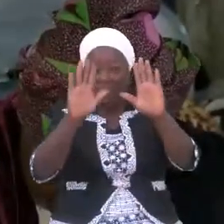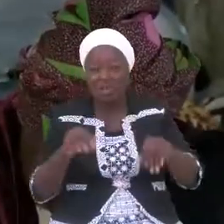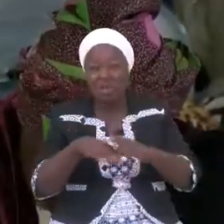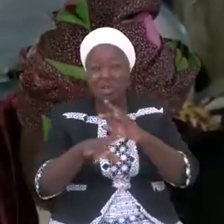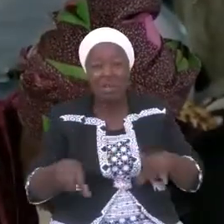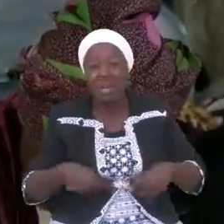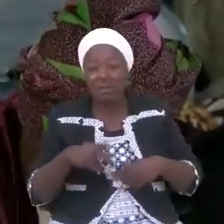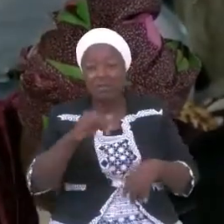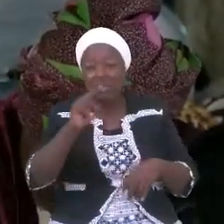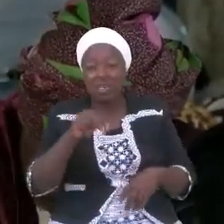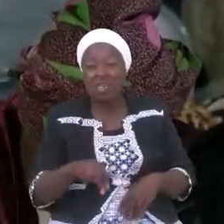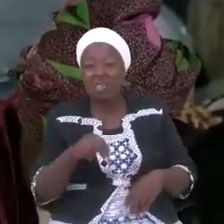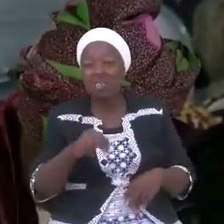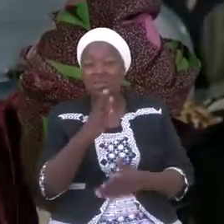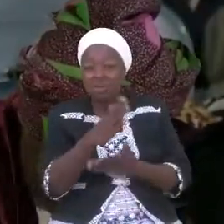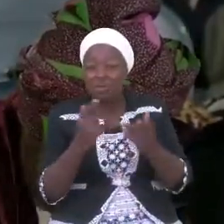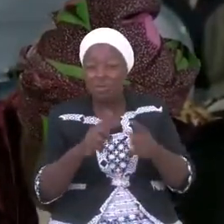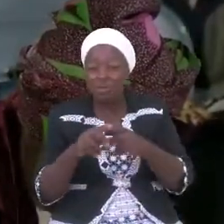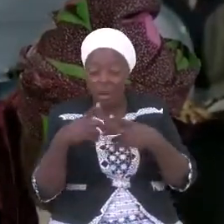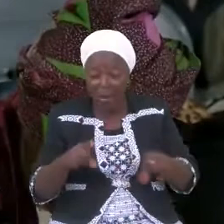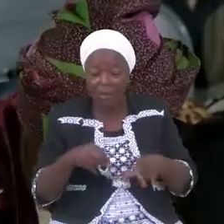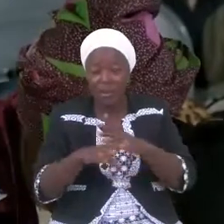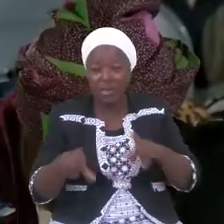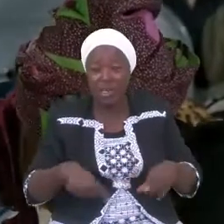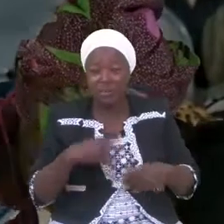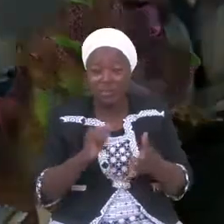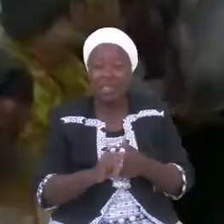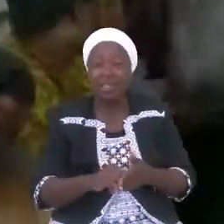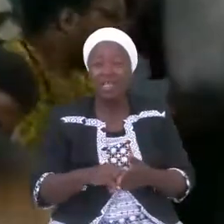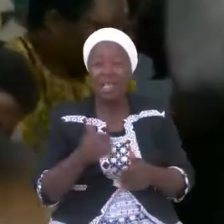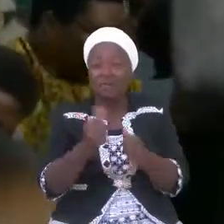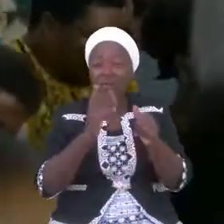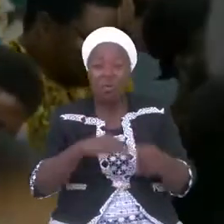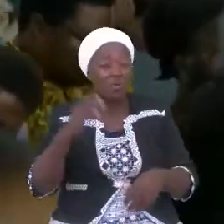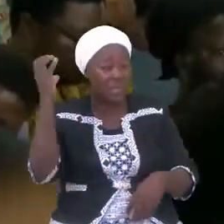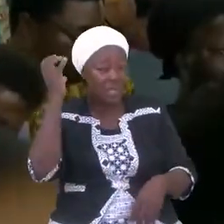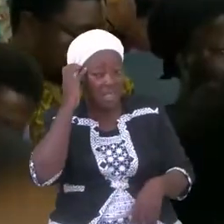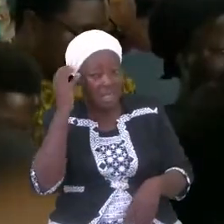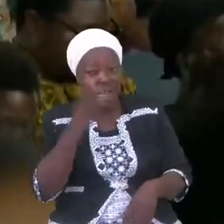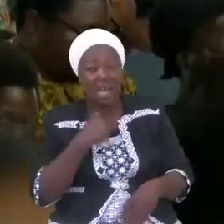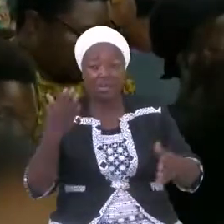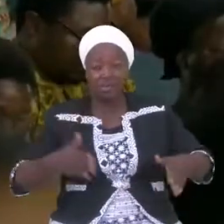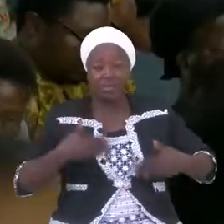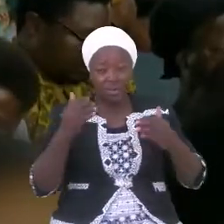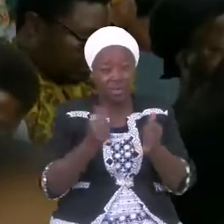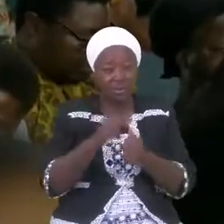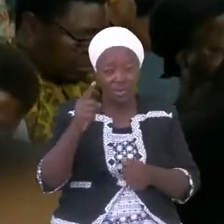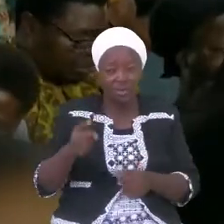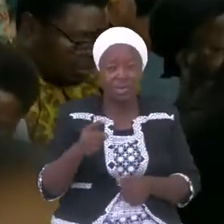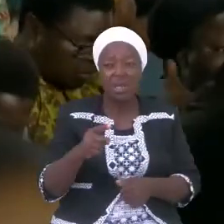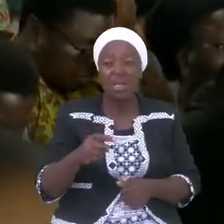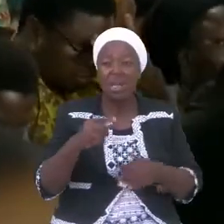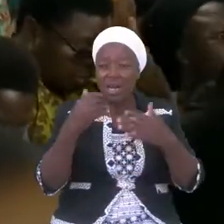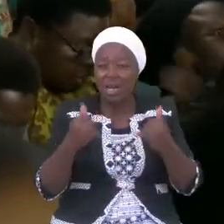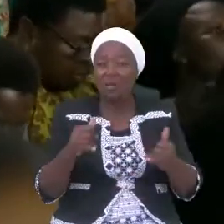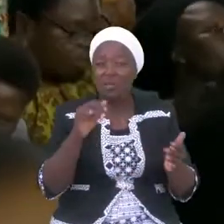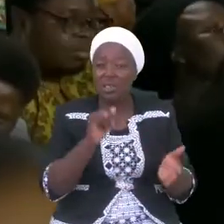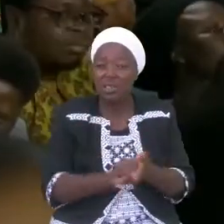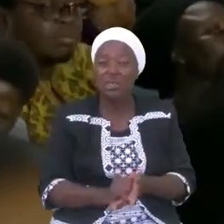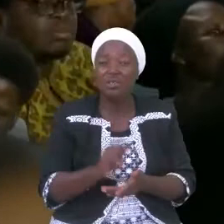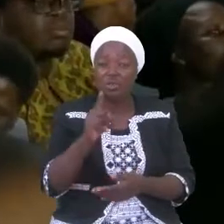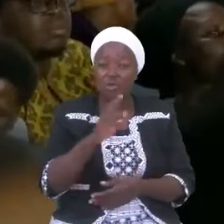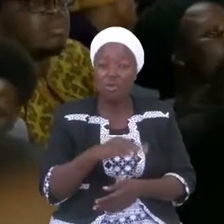anywhere around this Alpha location, even the counselors have not attended to